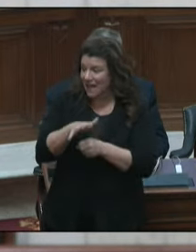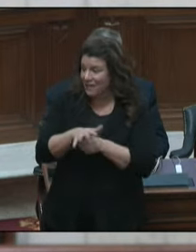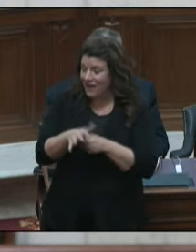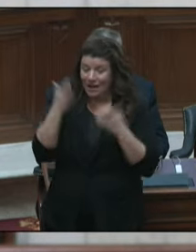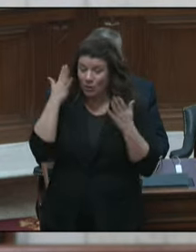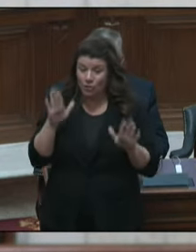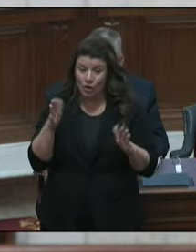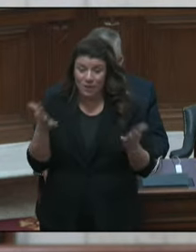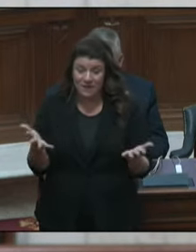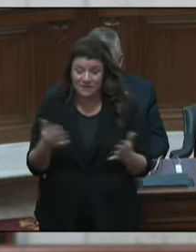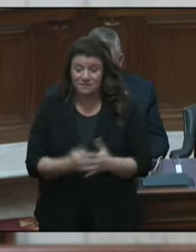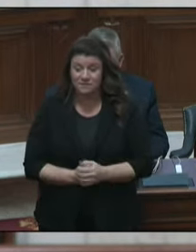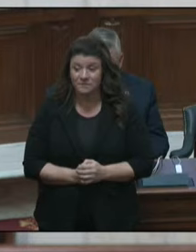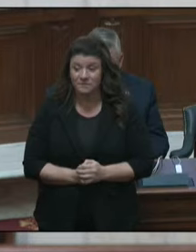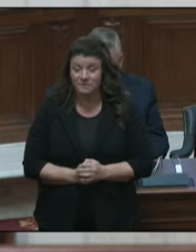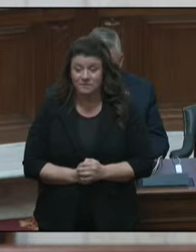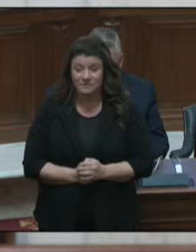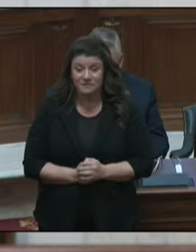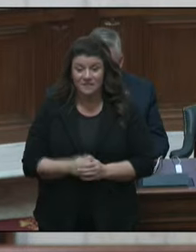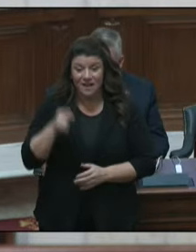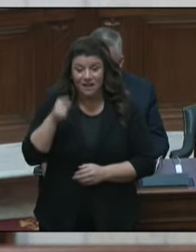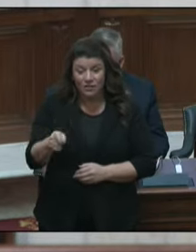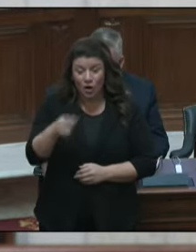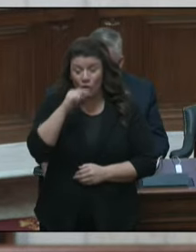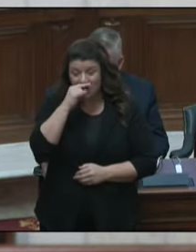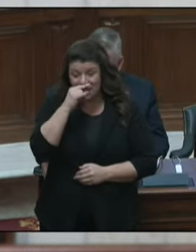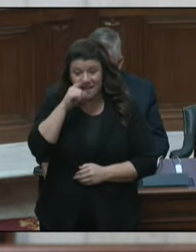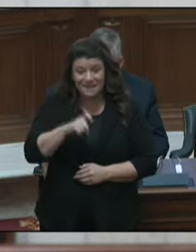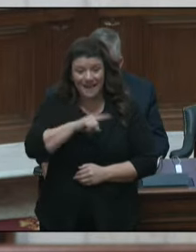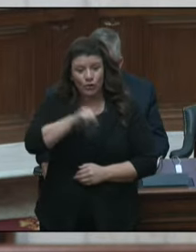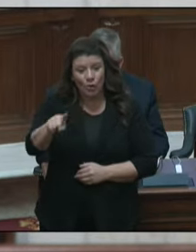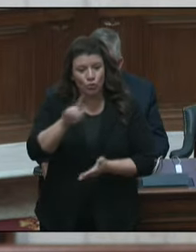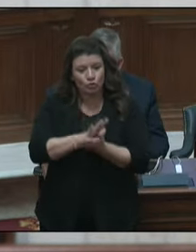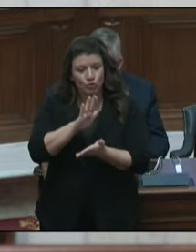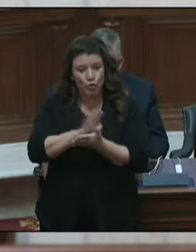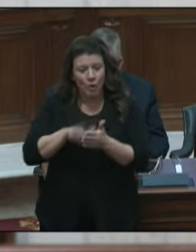is. Those kids had to go to school the next day.